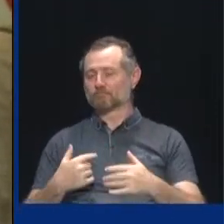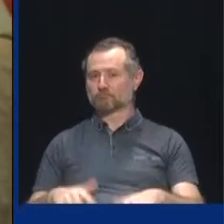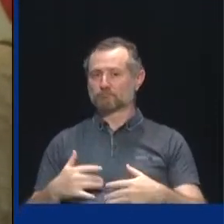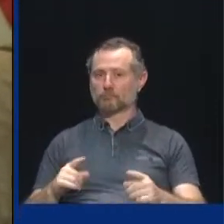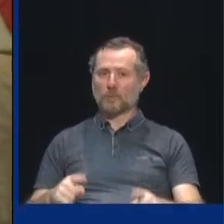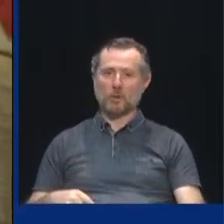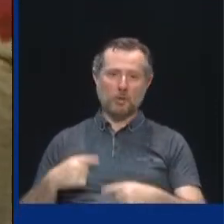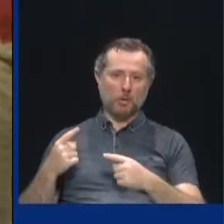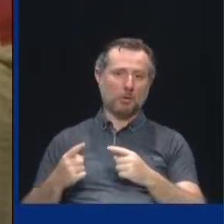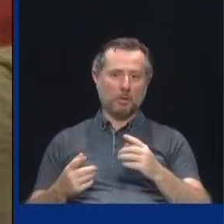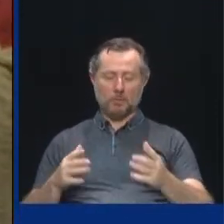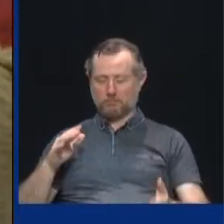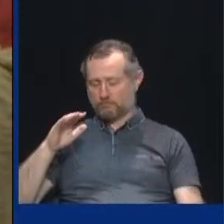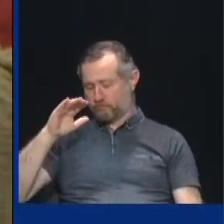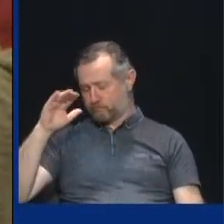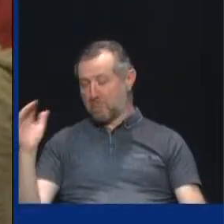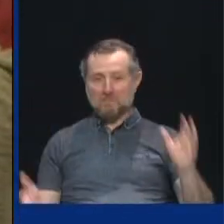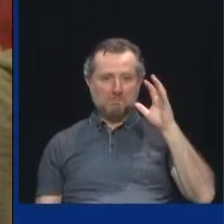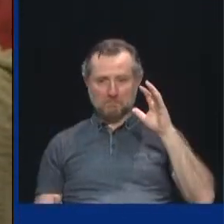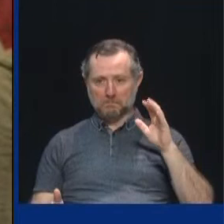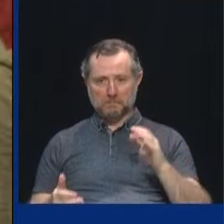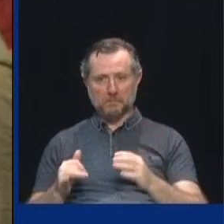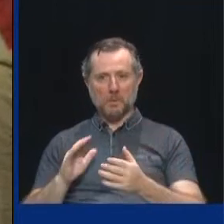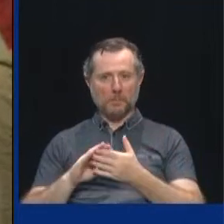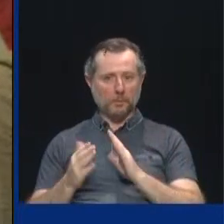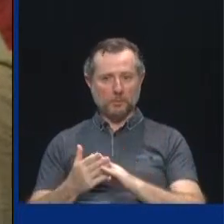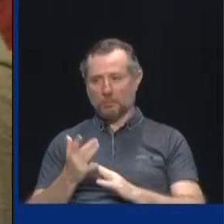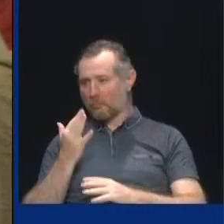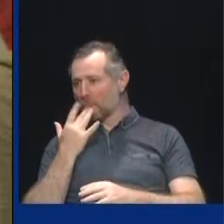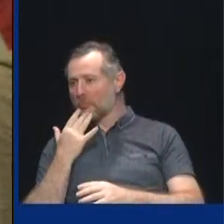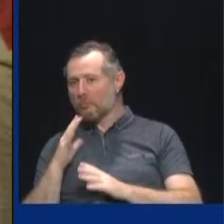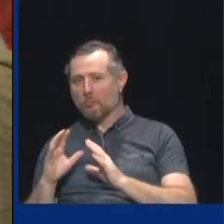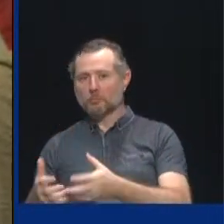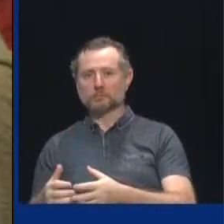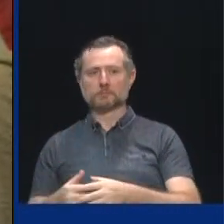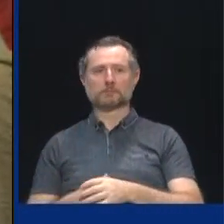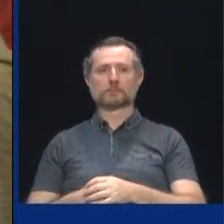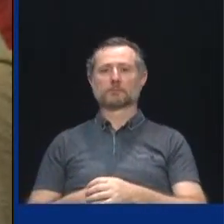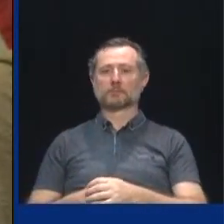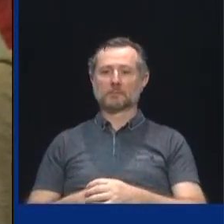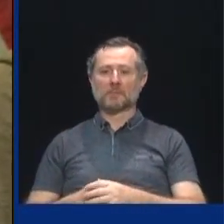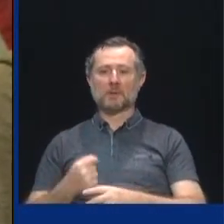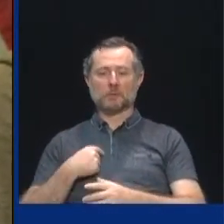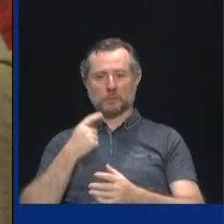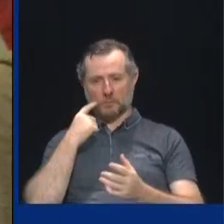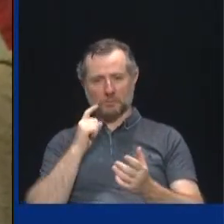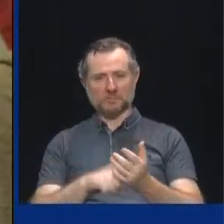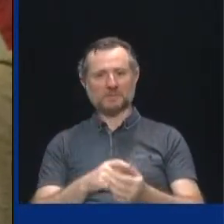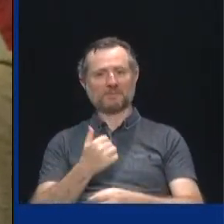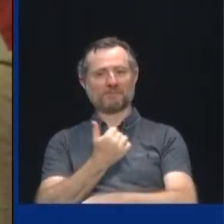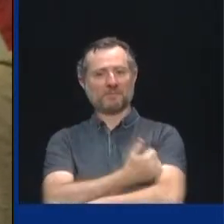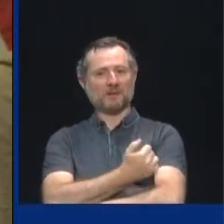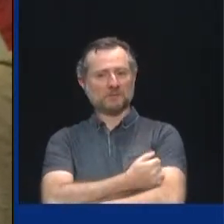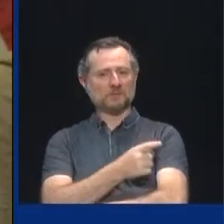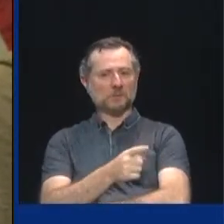communities of color. And for months, we have seen vaccination rates of people of color trailing behind.